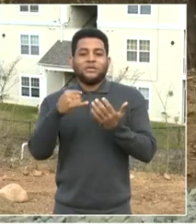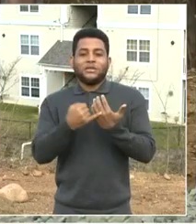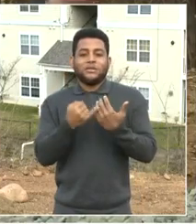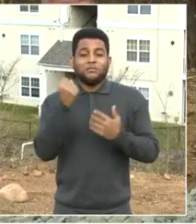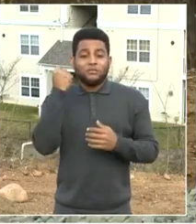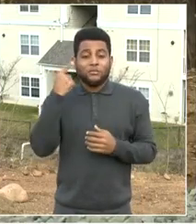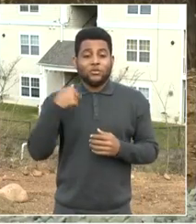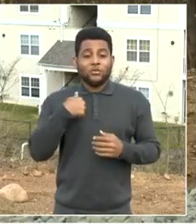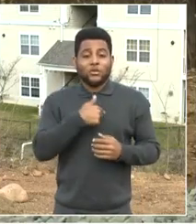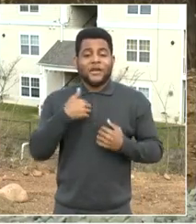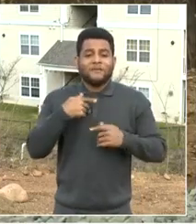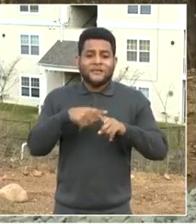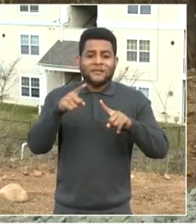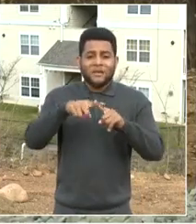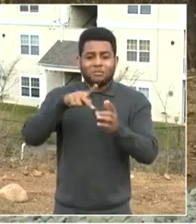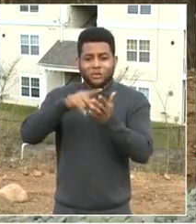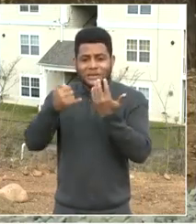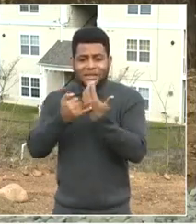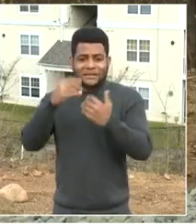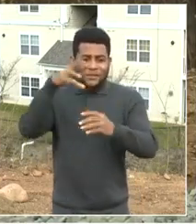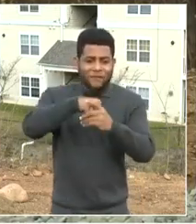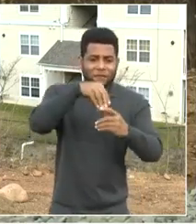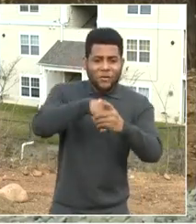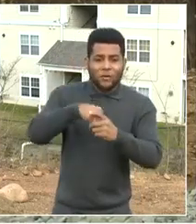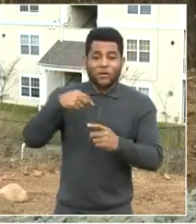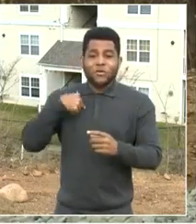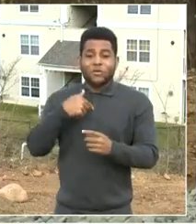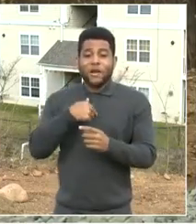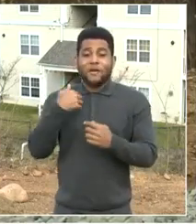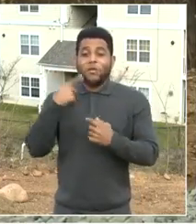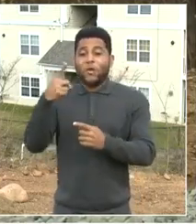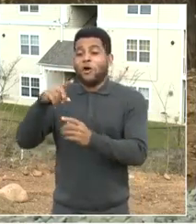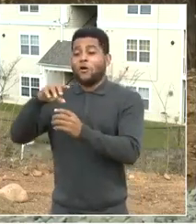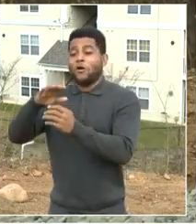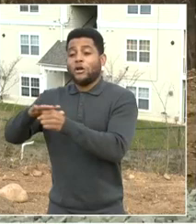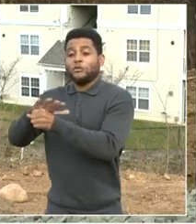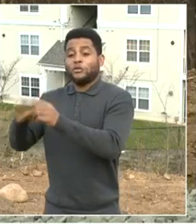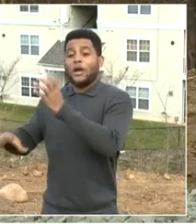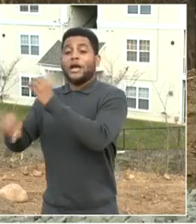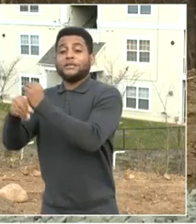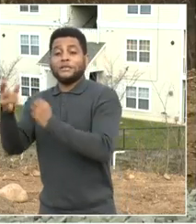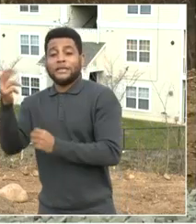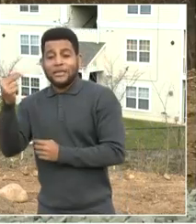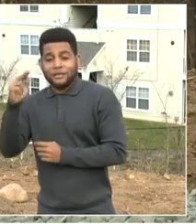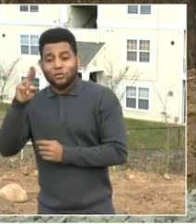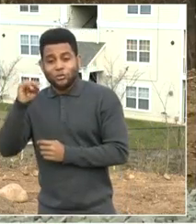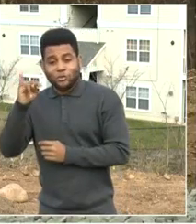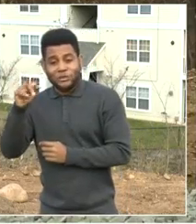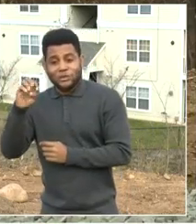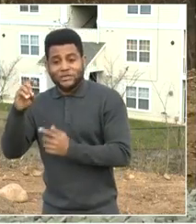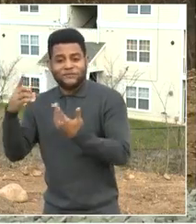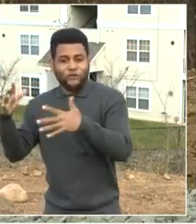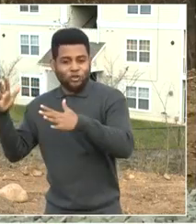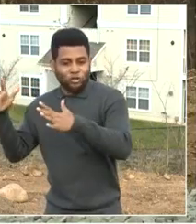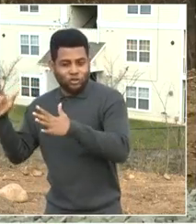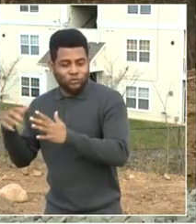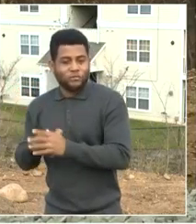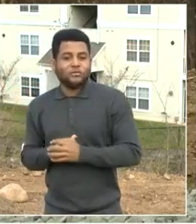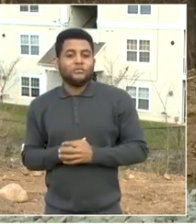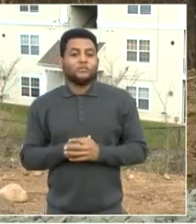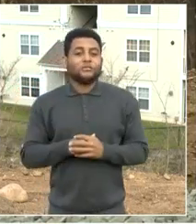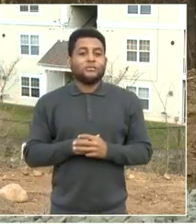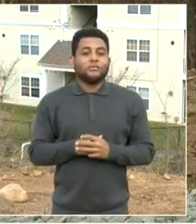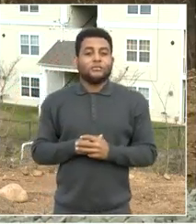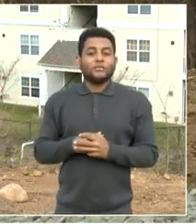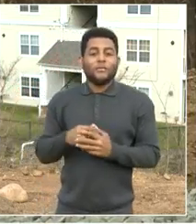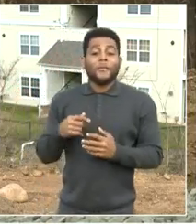you guys in a couple different locations. Another noted affordable developer just finished 12 units. Those dollars have been recycled through